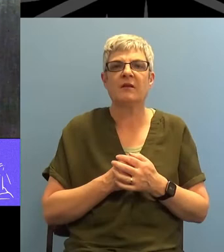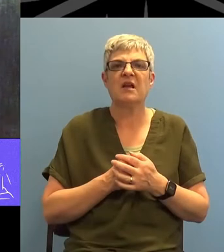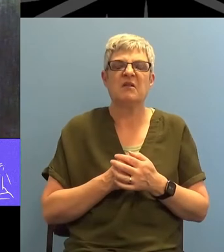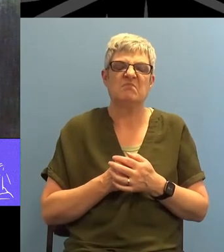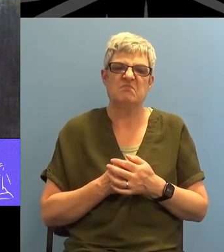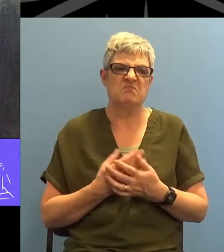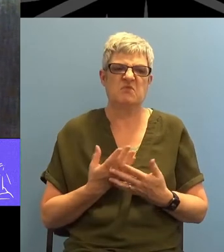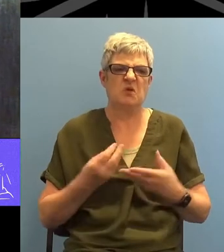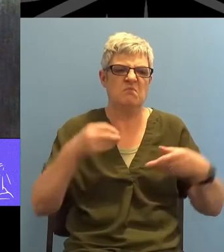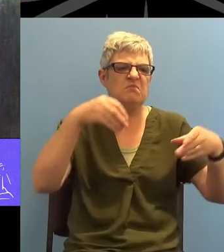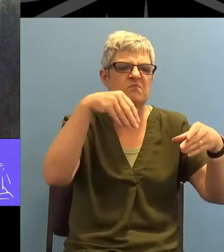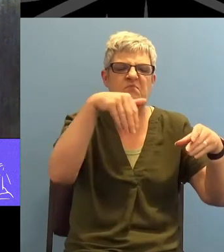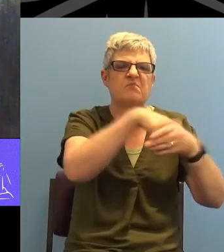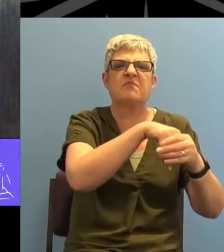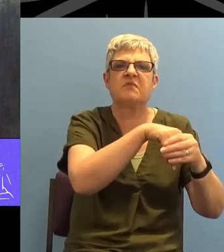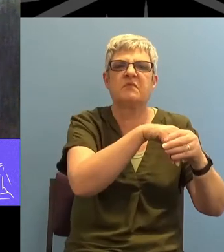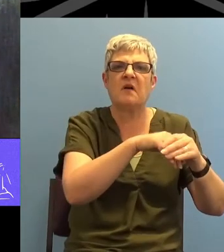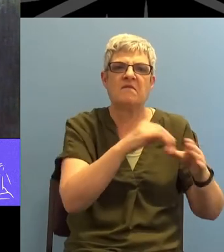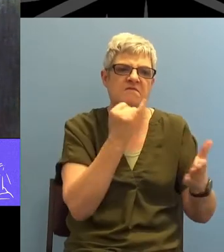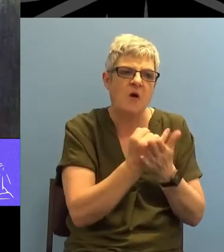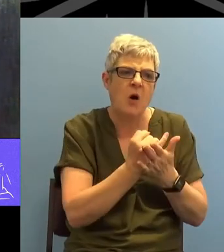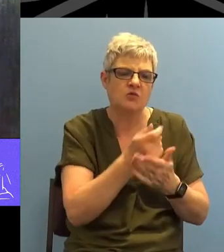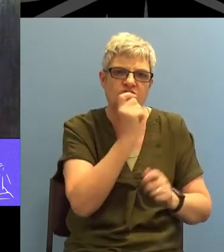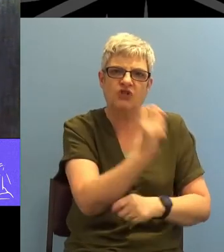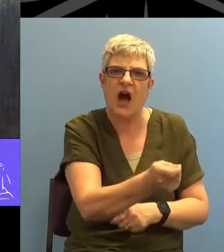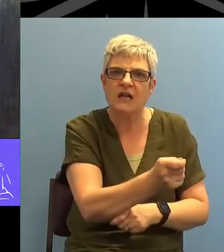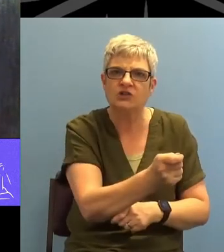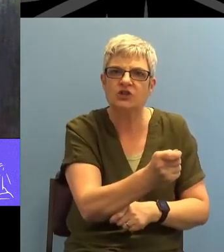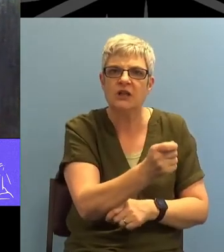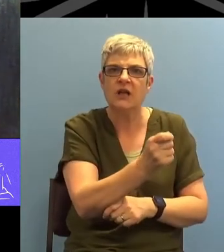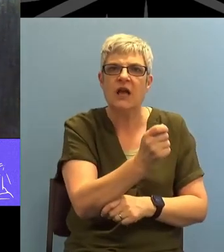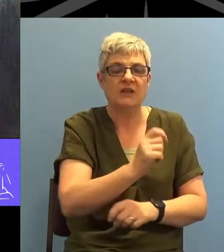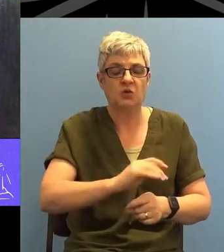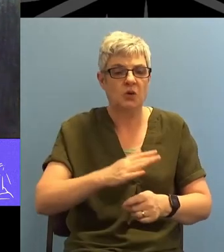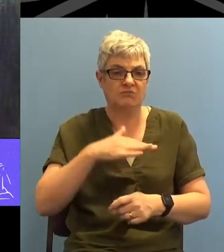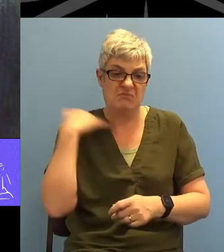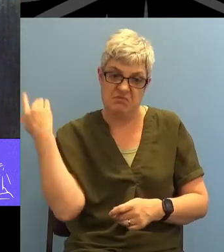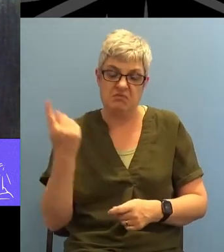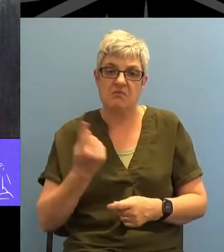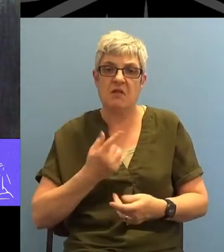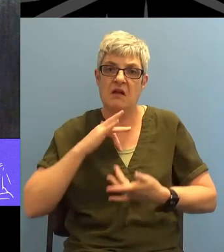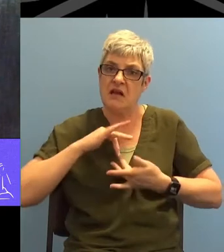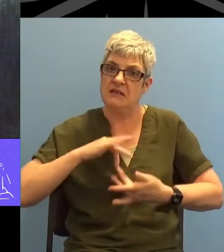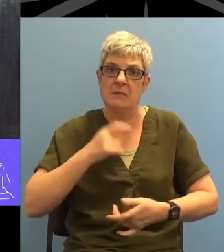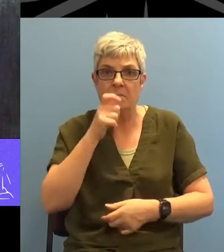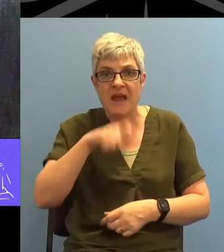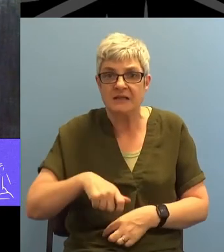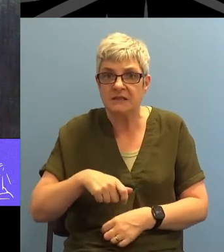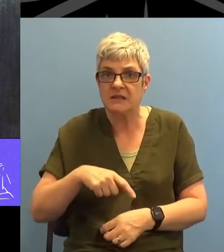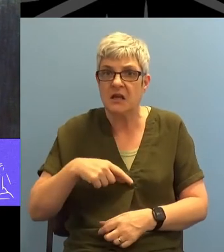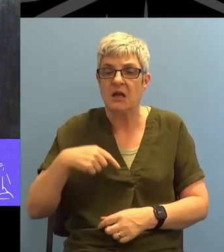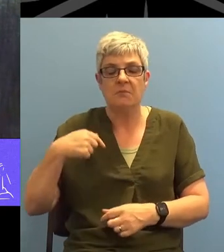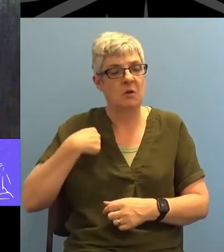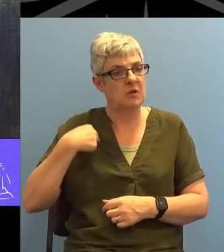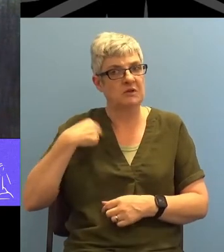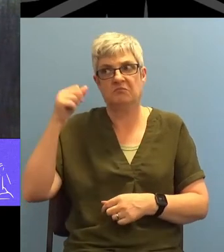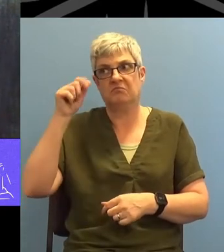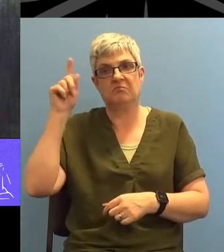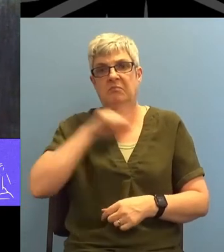to do with a false charge, and do not put an innocent or honest person to death, for I will not acquit the